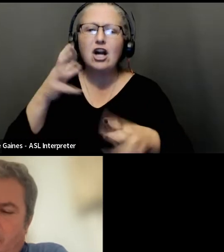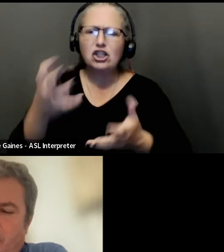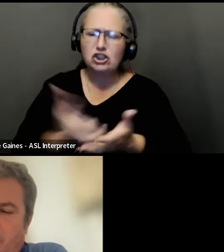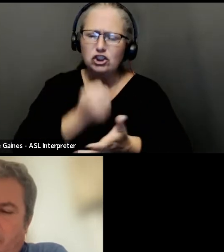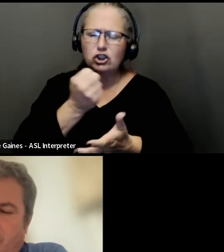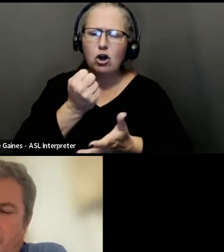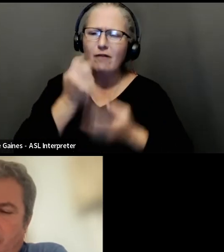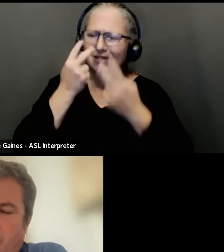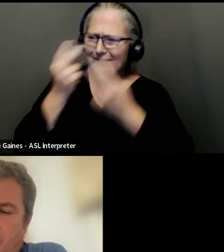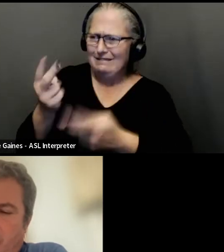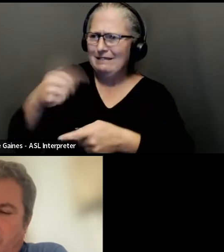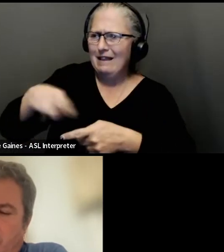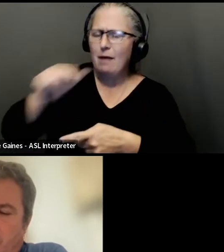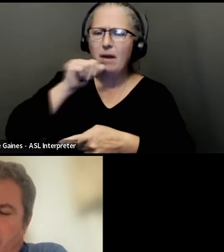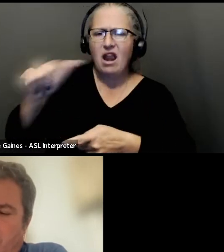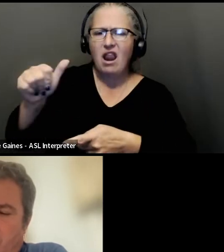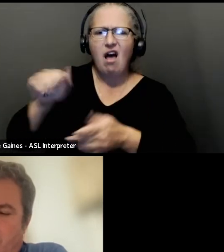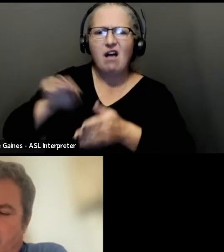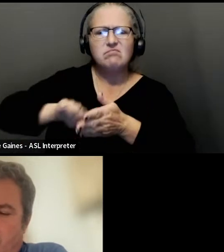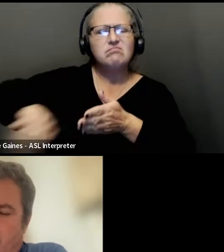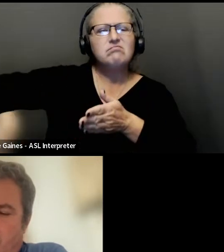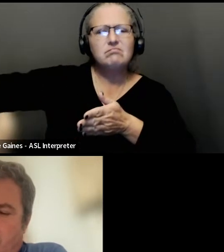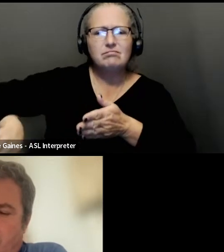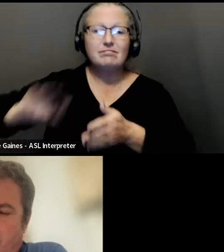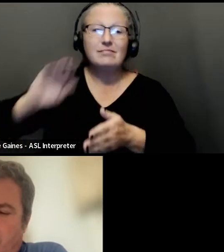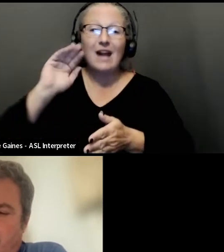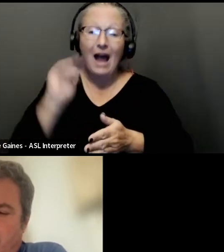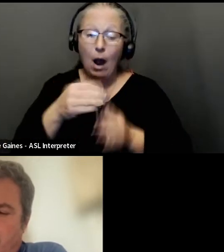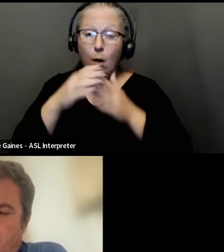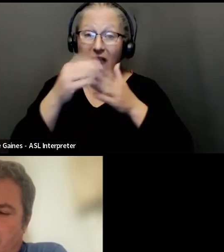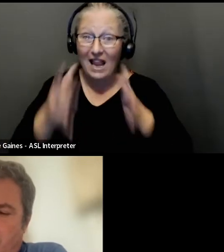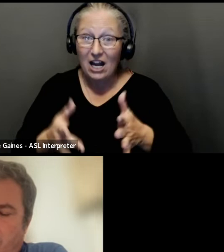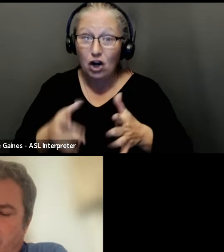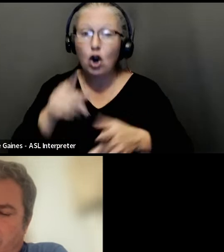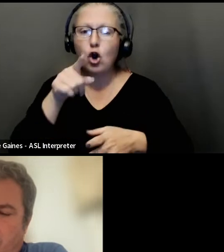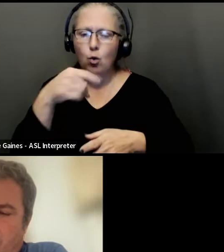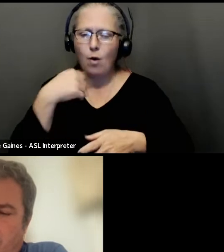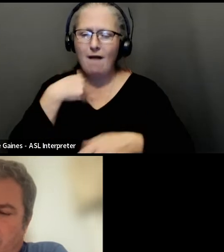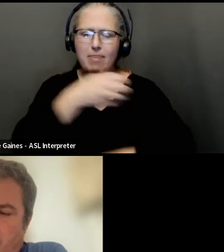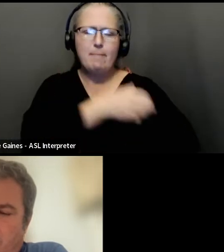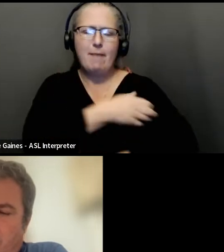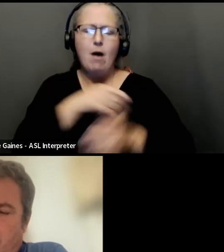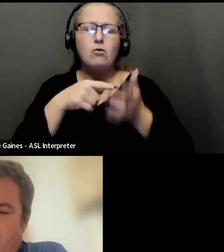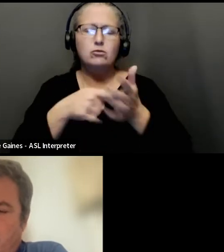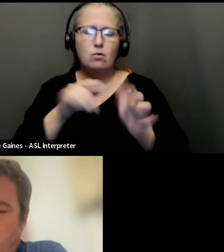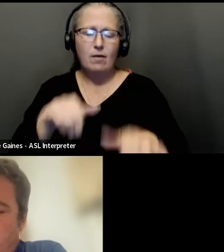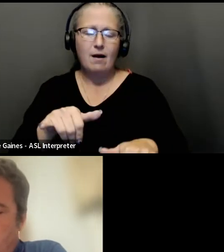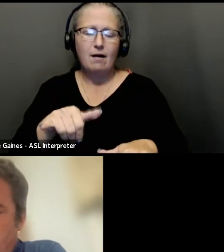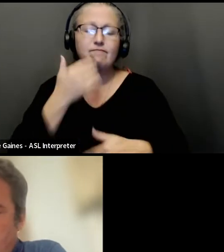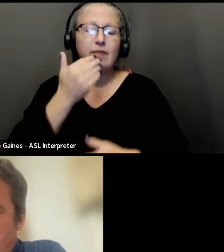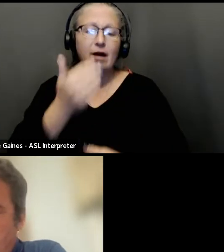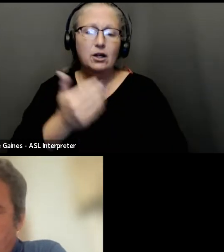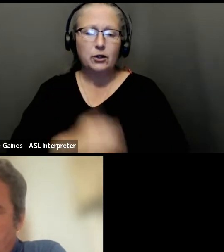to not be marginalized. As our leader, you have the power to instill this. Thank you. Thank